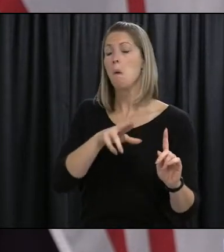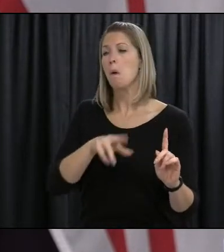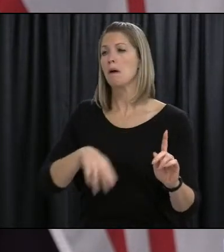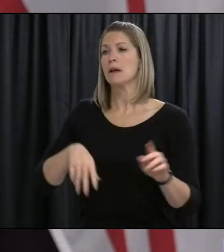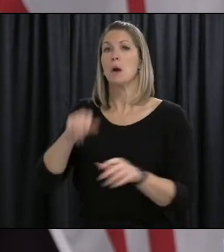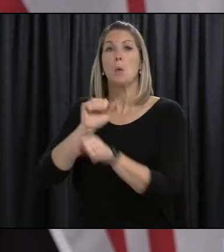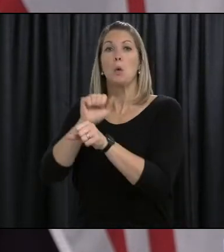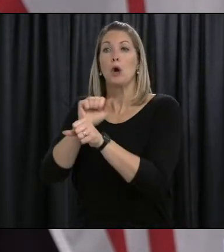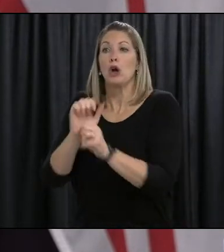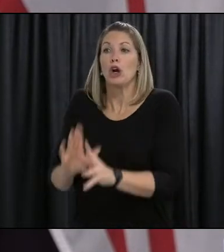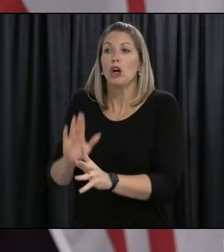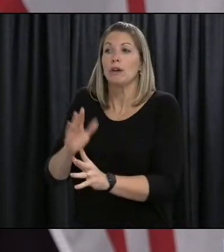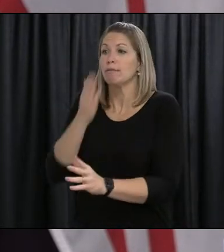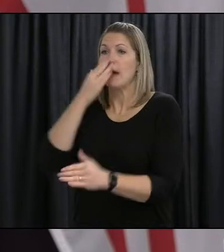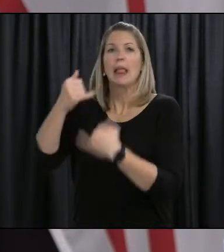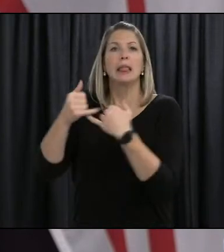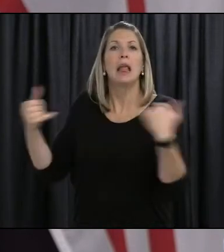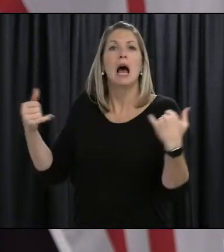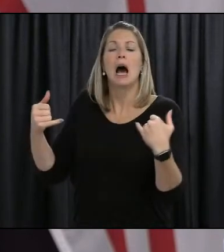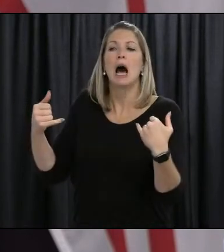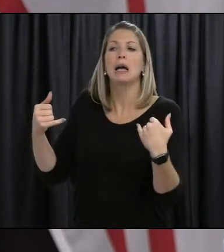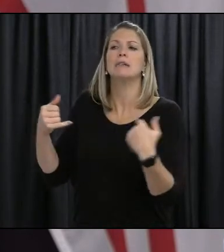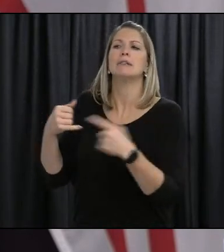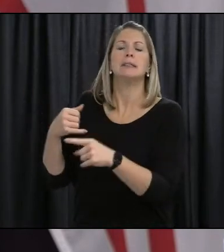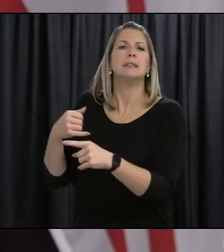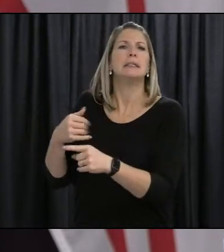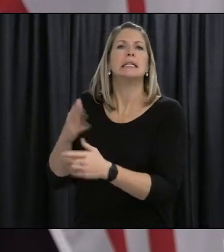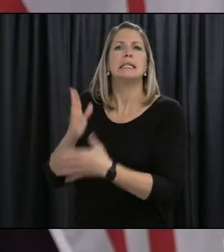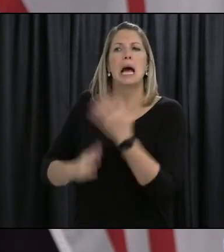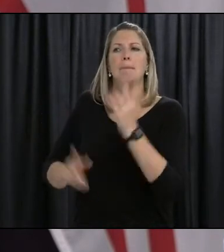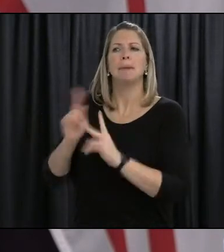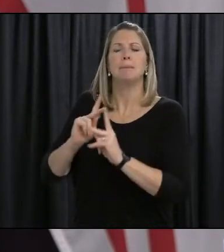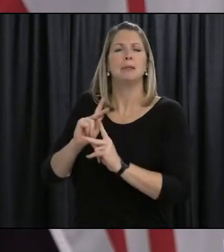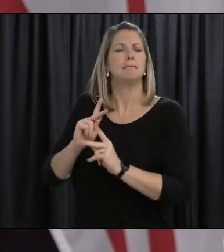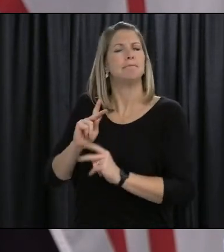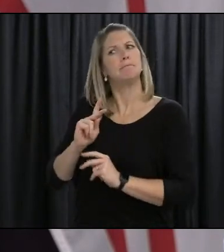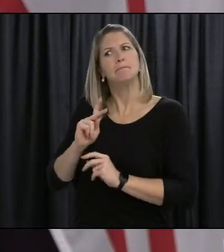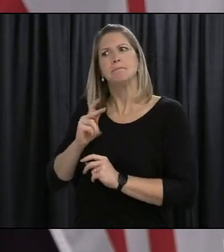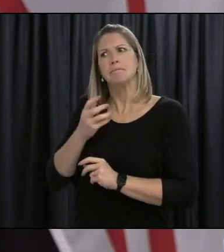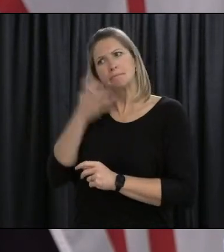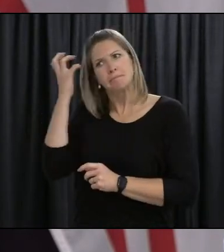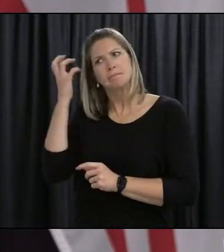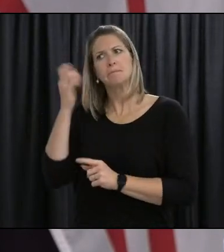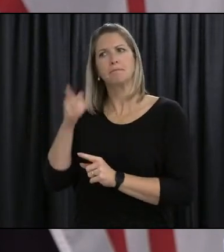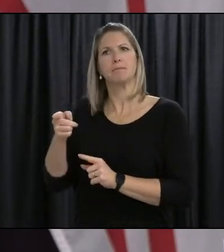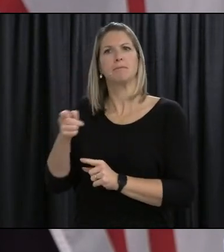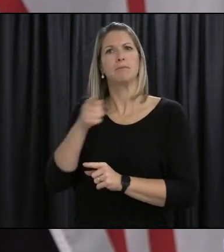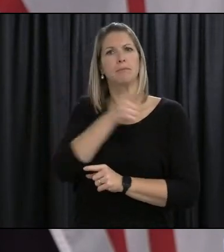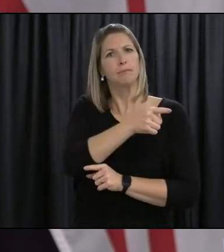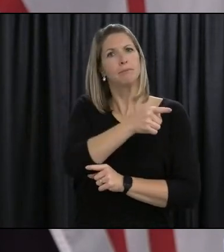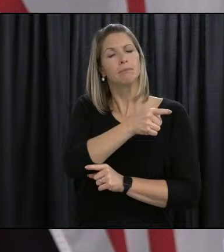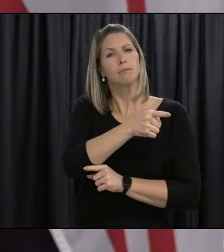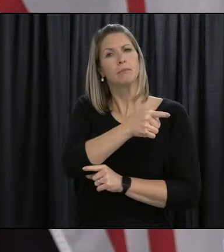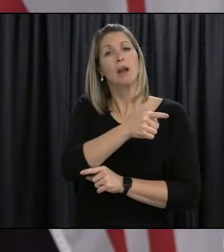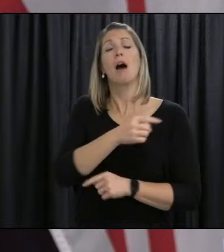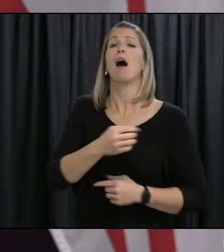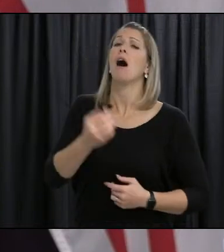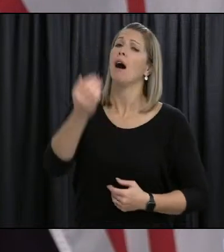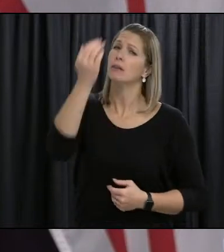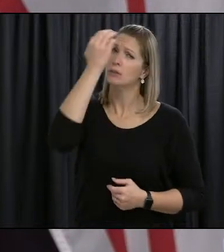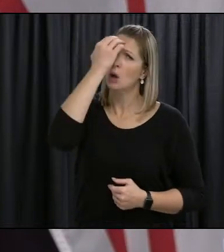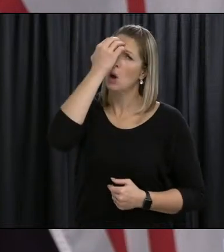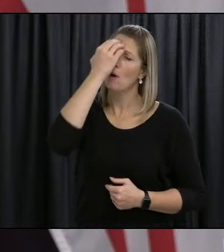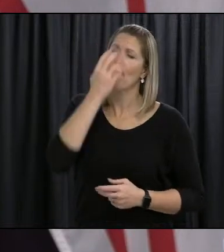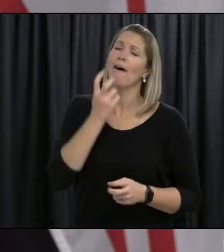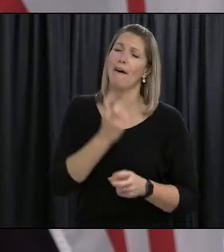or each other on social media. And I'm not sure that whilst that may be understandable, our best treatment, our